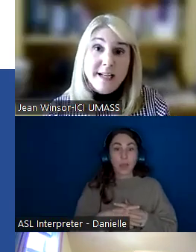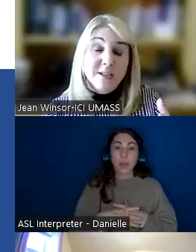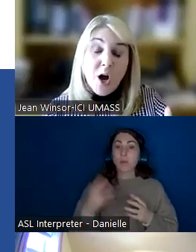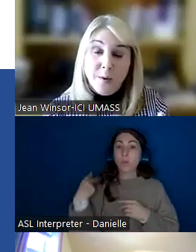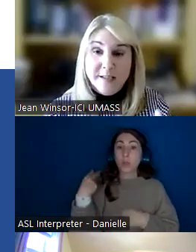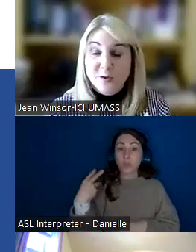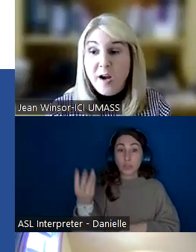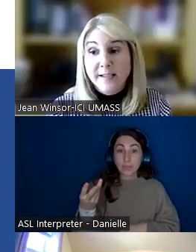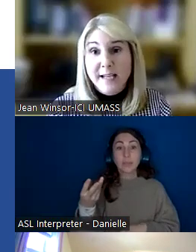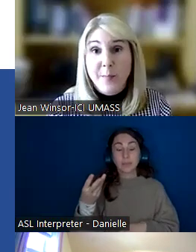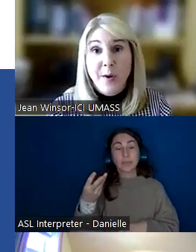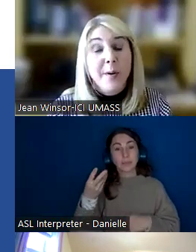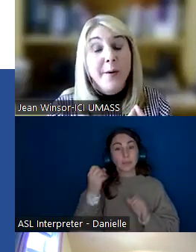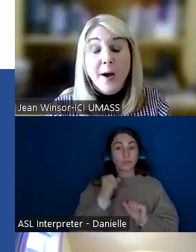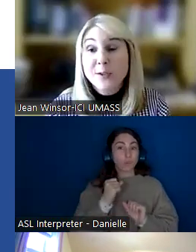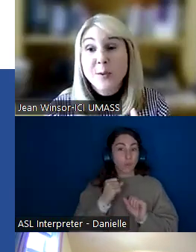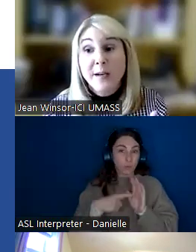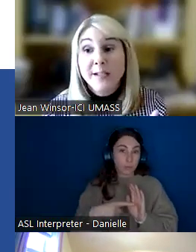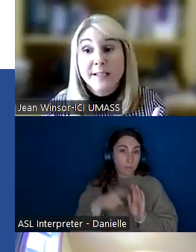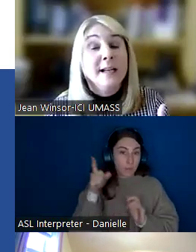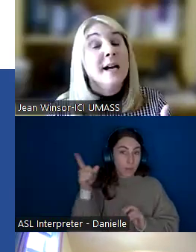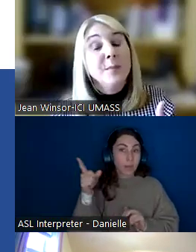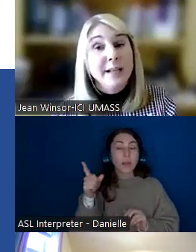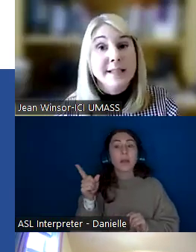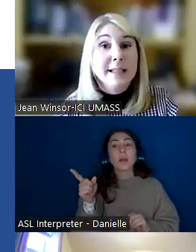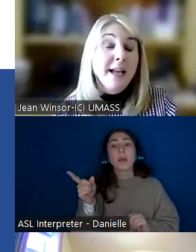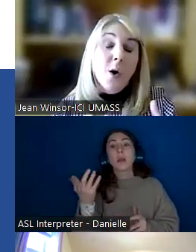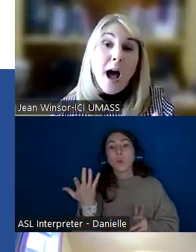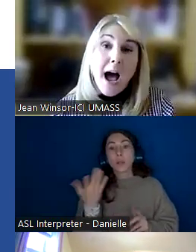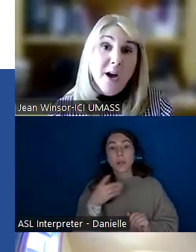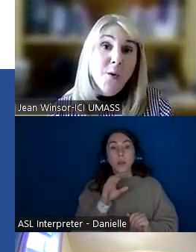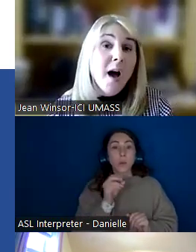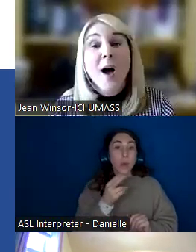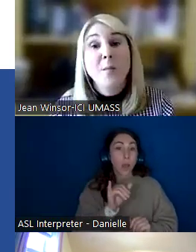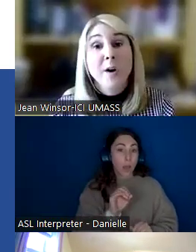Washington State is always a strong example, but I would also point to places like